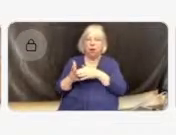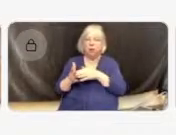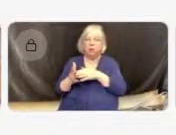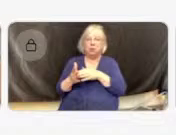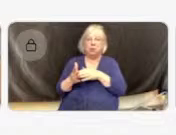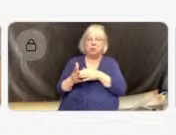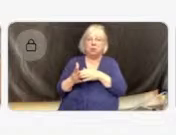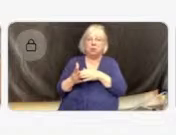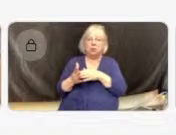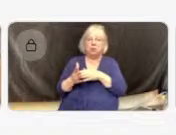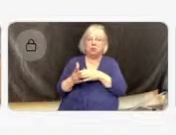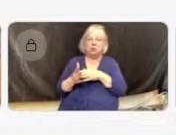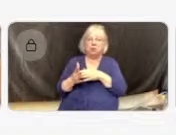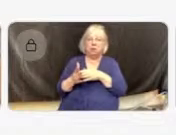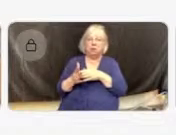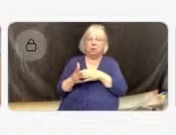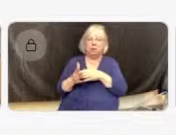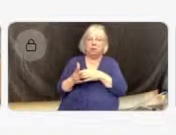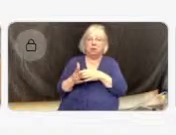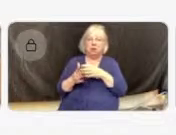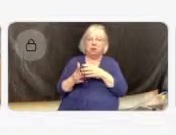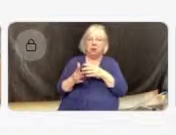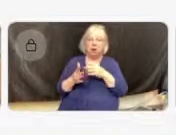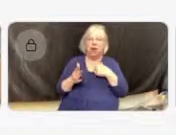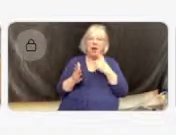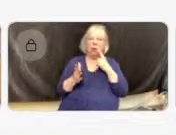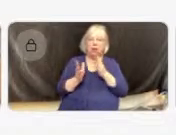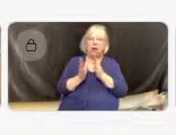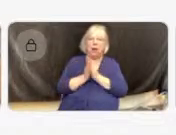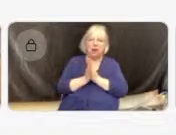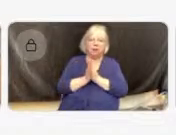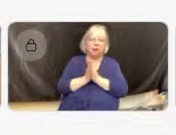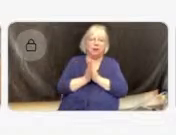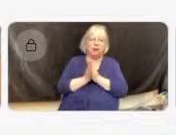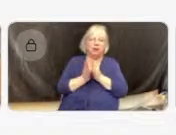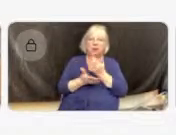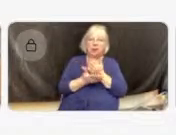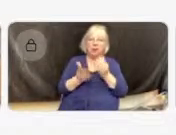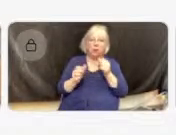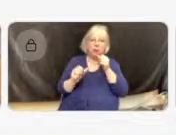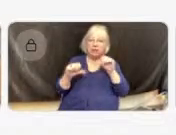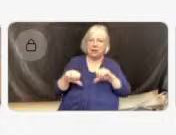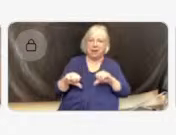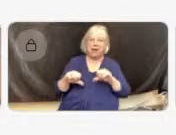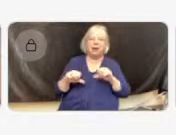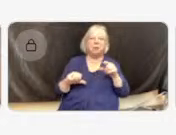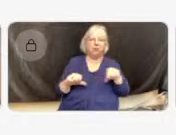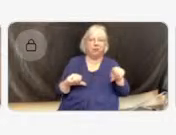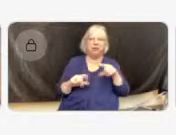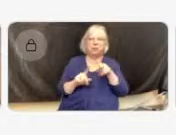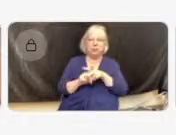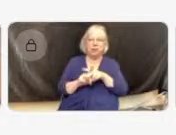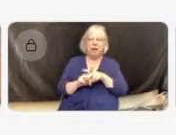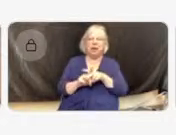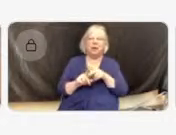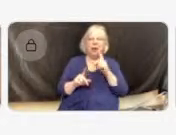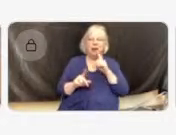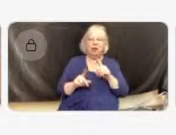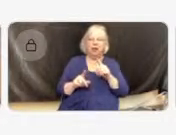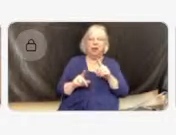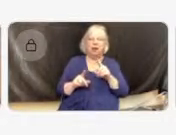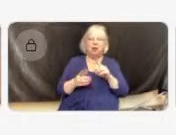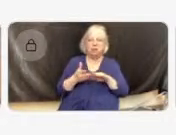it. I would ask that you can deny the replatting of this and the 5-foot